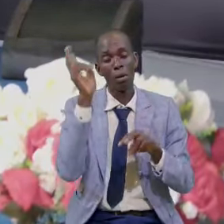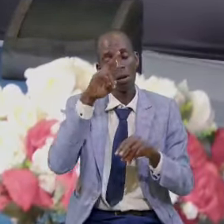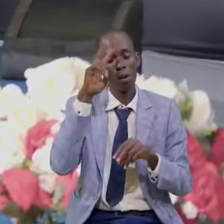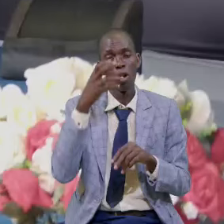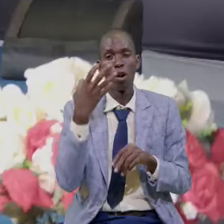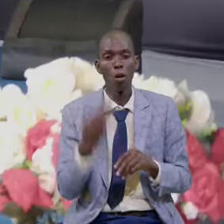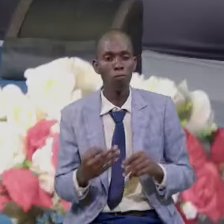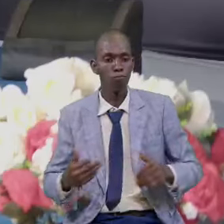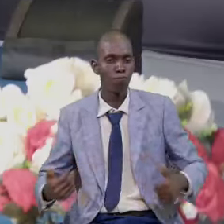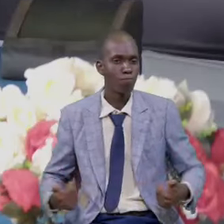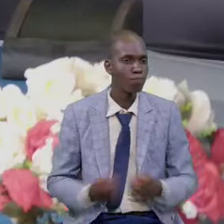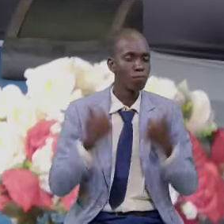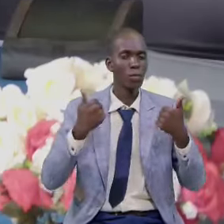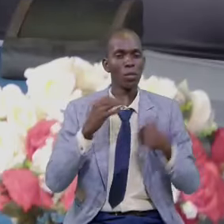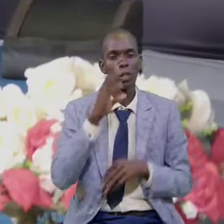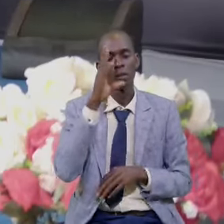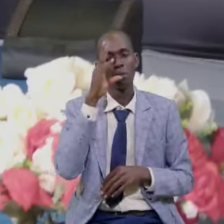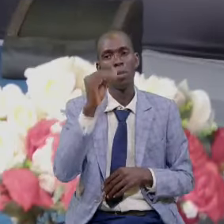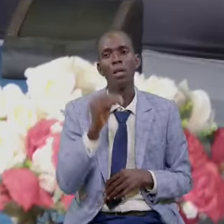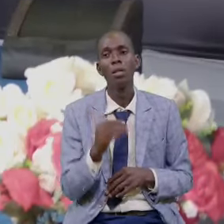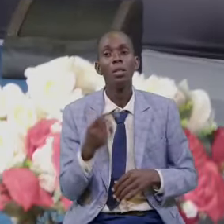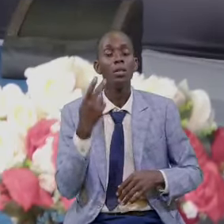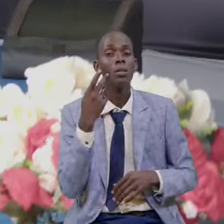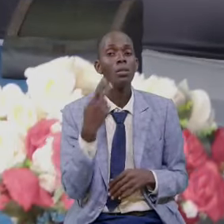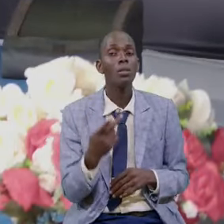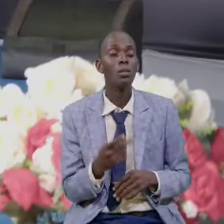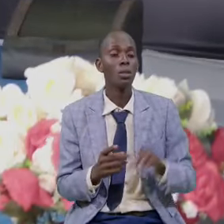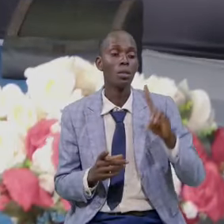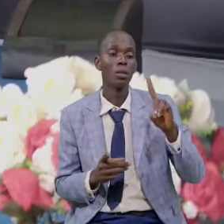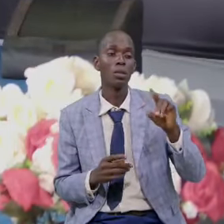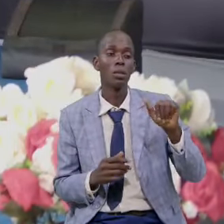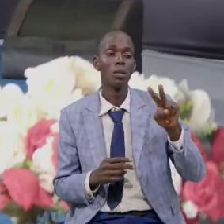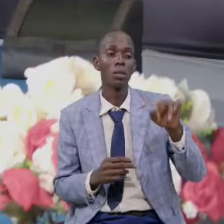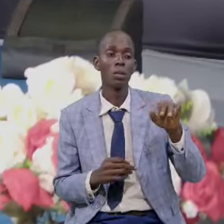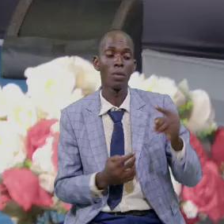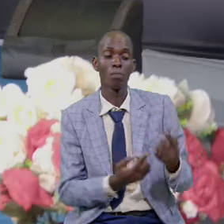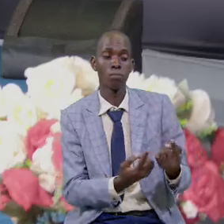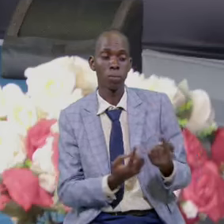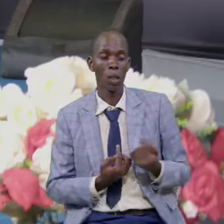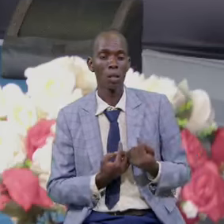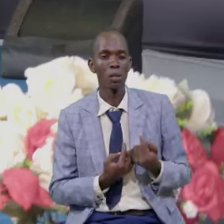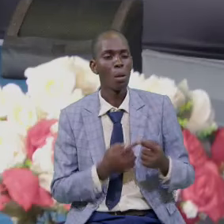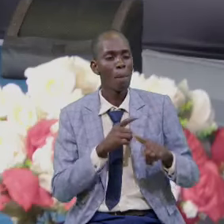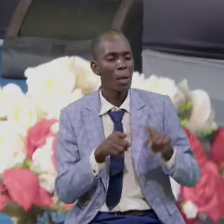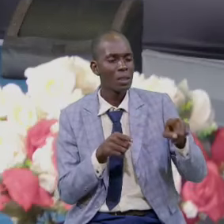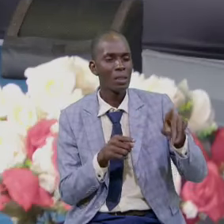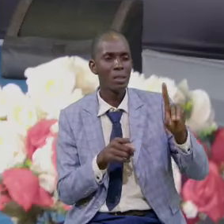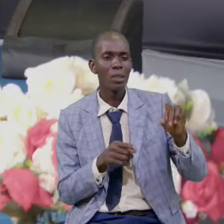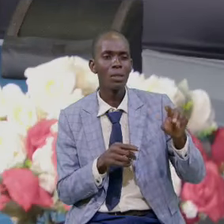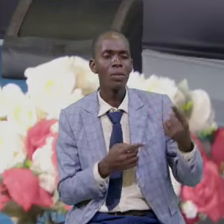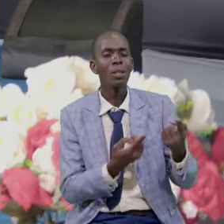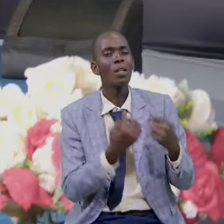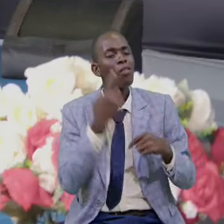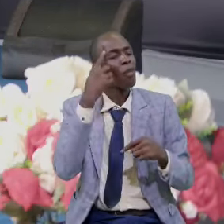as David came on, actually David came on a different errand. The father